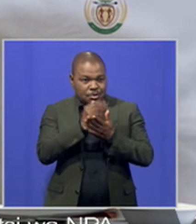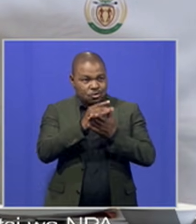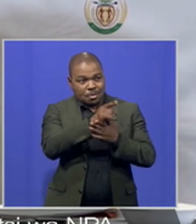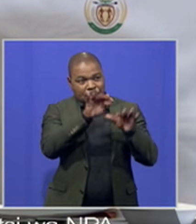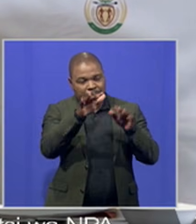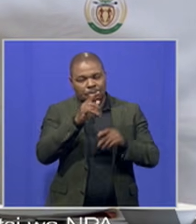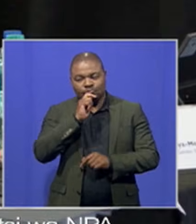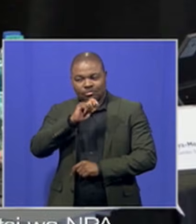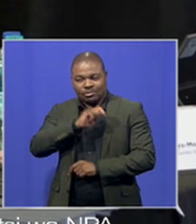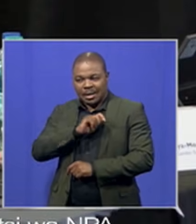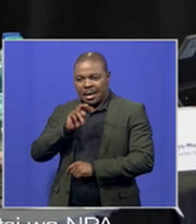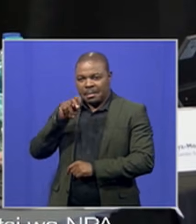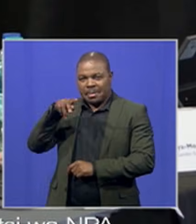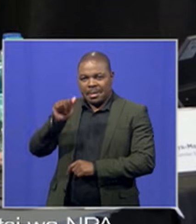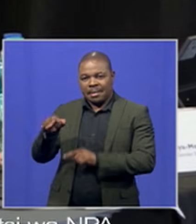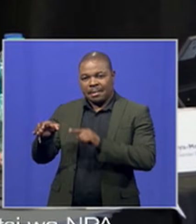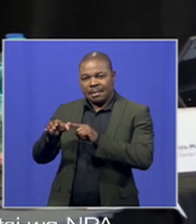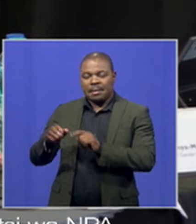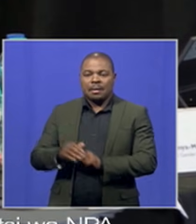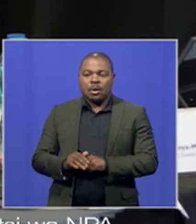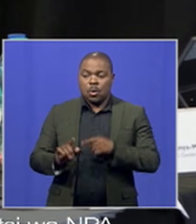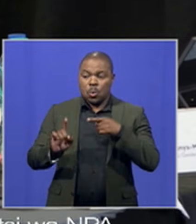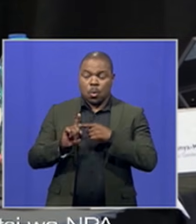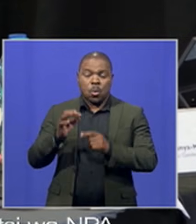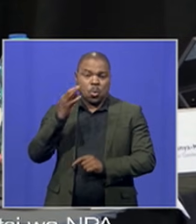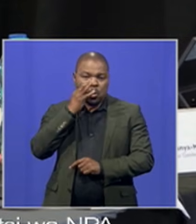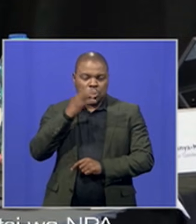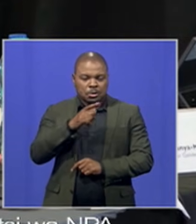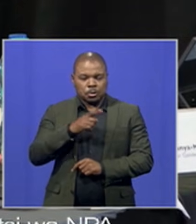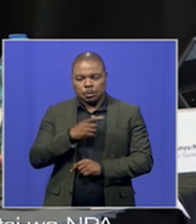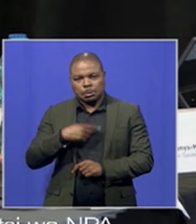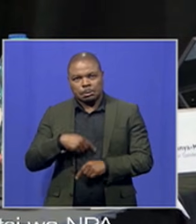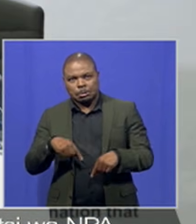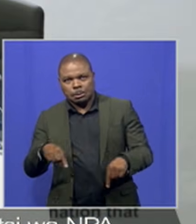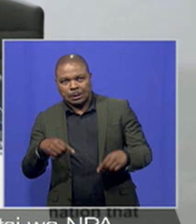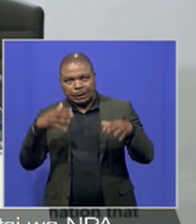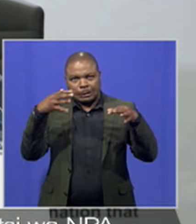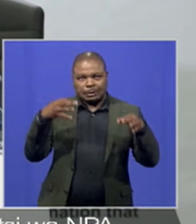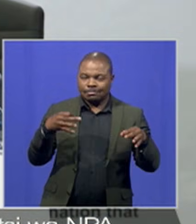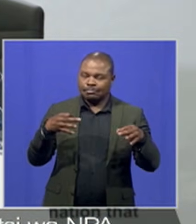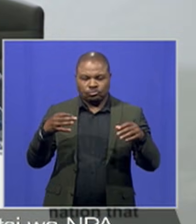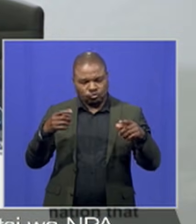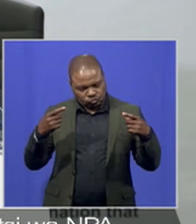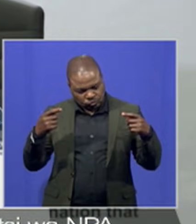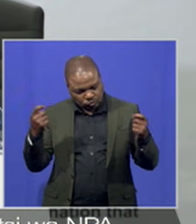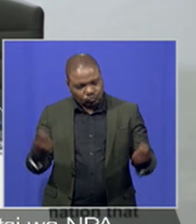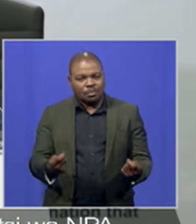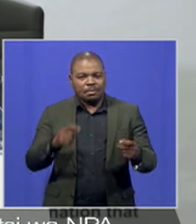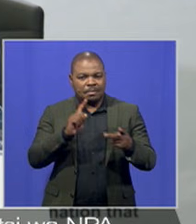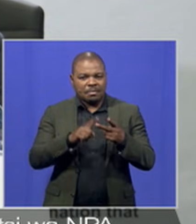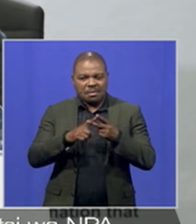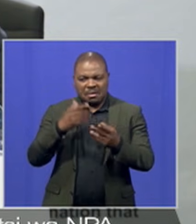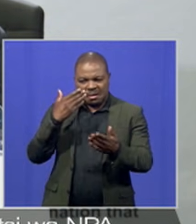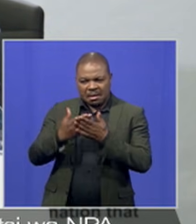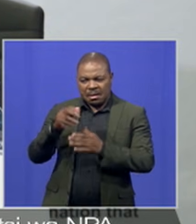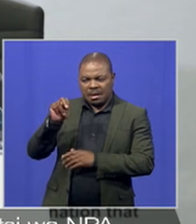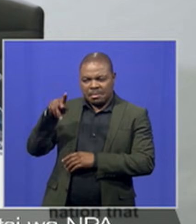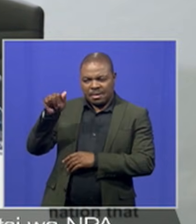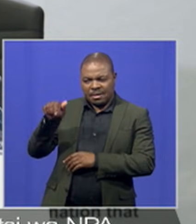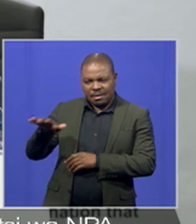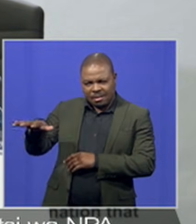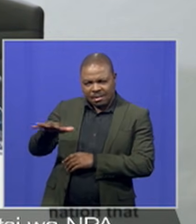NPA. Kronye o re ke metapele ya sa tshabeng ho nka diqeto le hore o na le bokgoni ba ho fetola tsamaiso ya